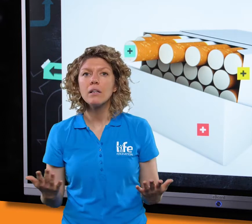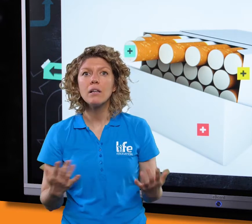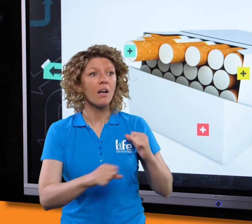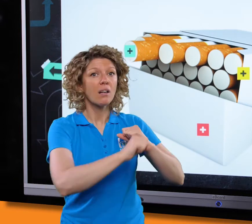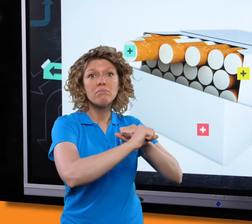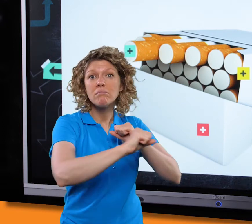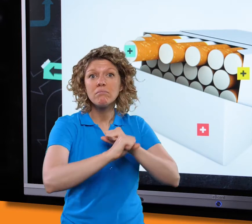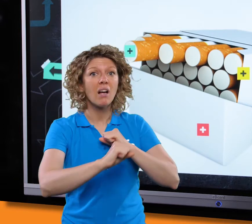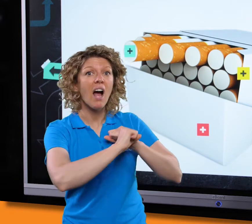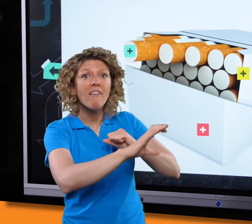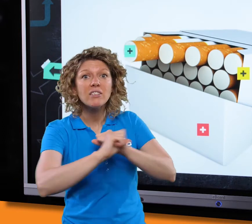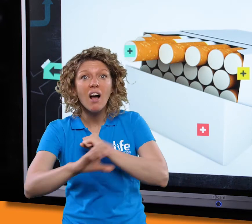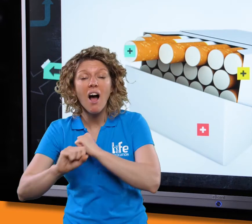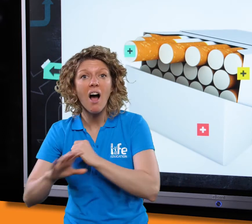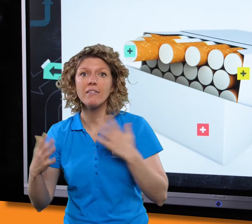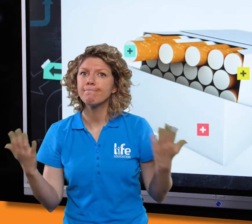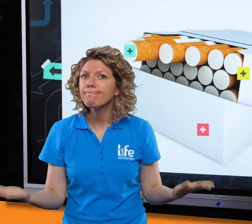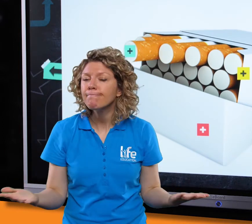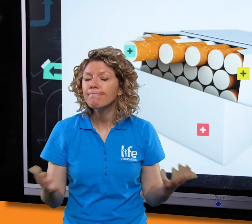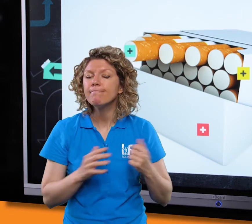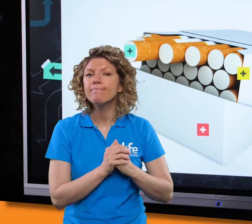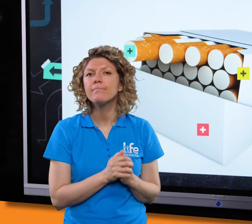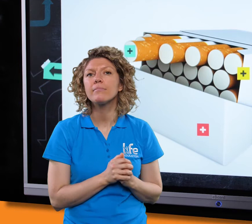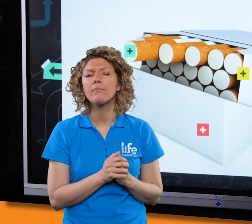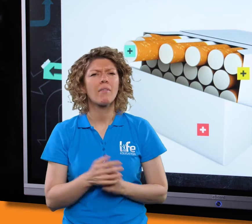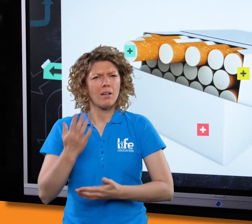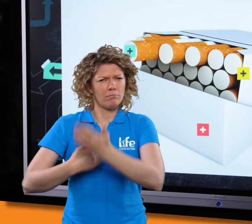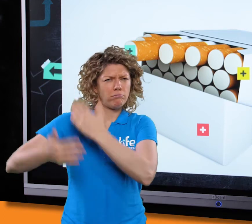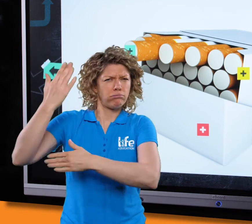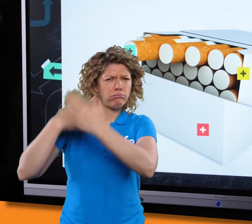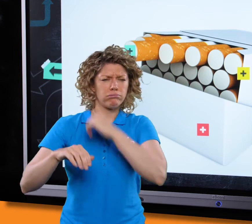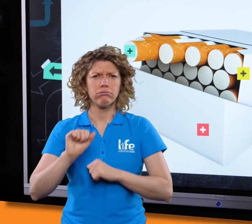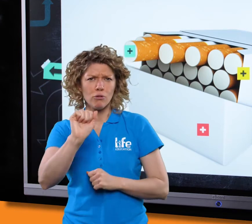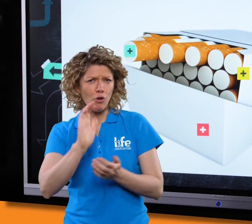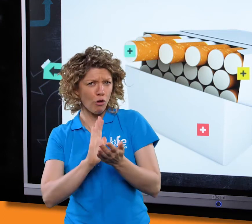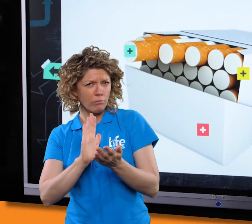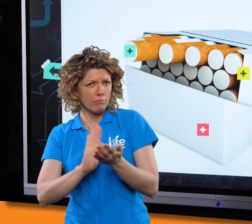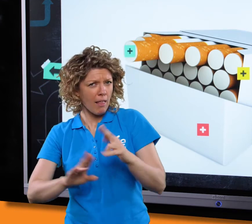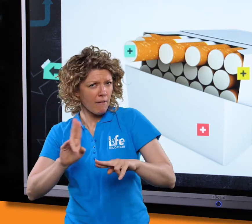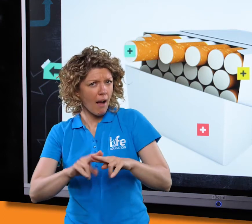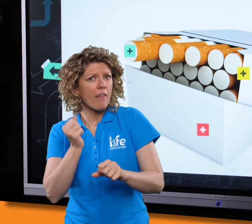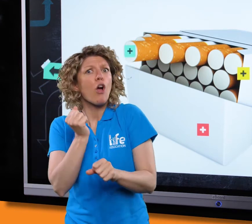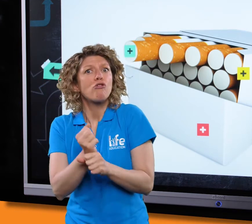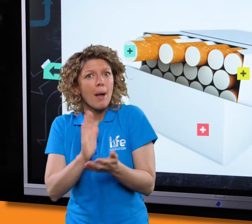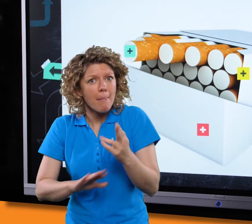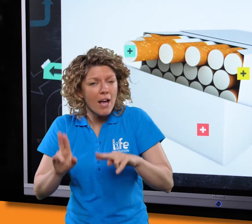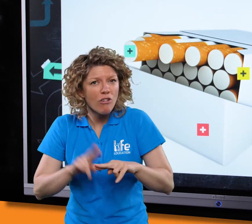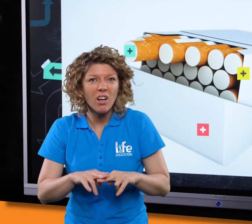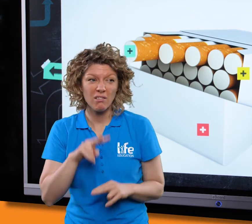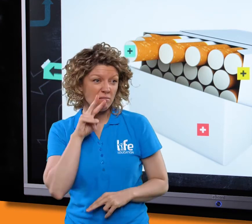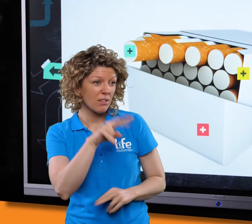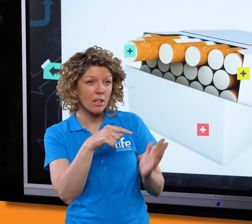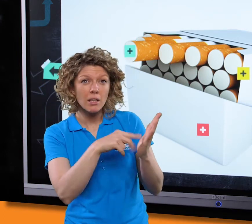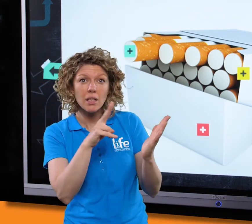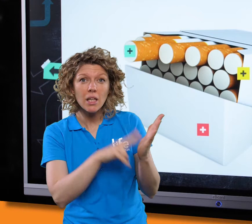and advertising. Did you know, back in the olden days when your grandparents were young, they saw ads for cigarettes